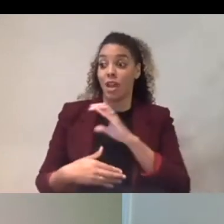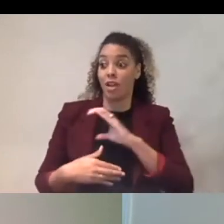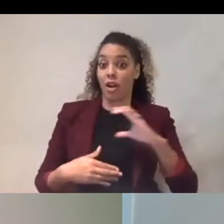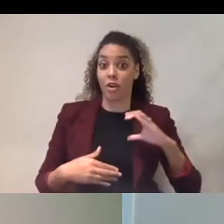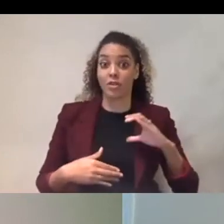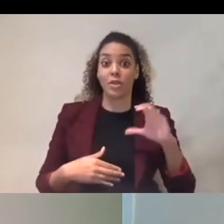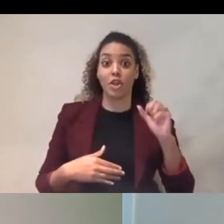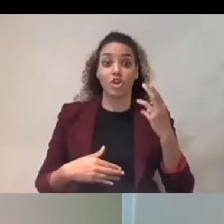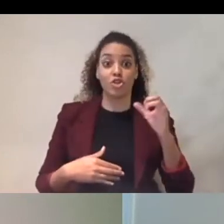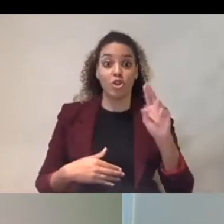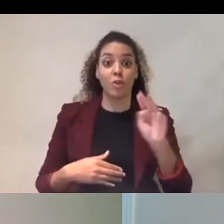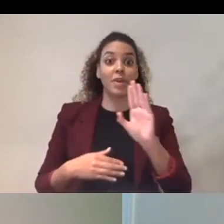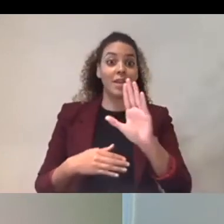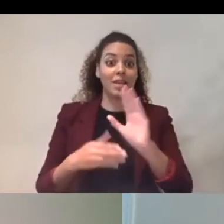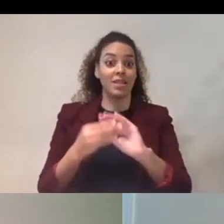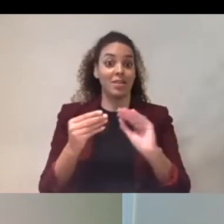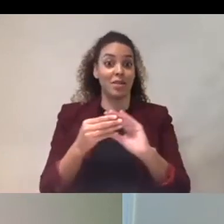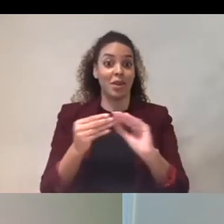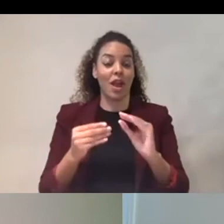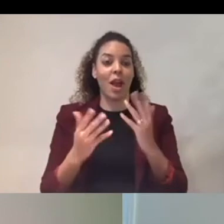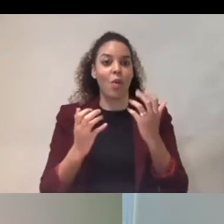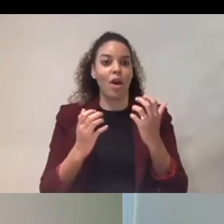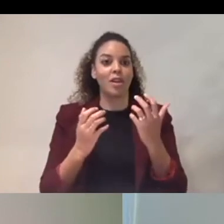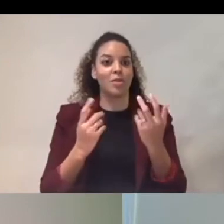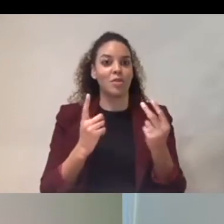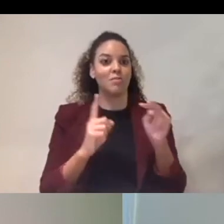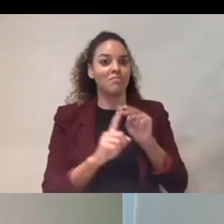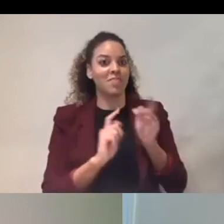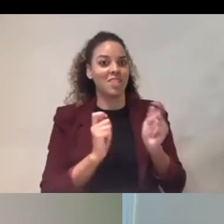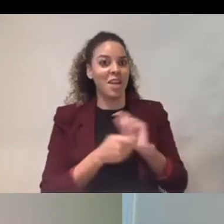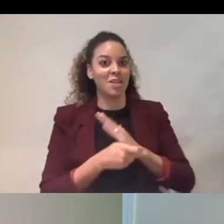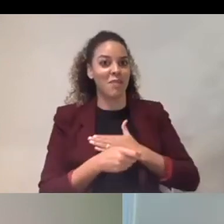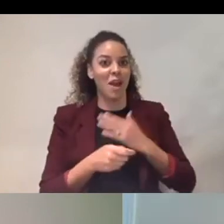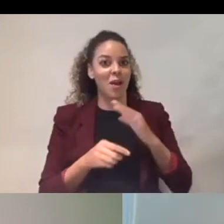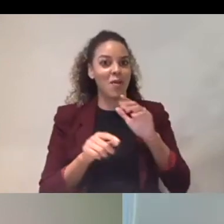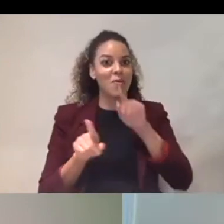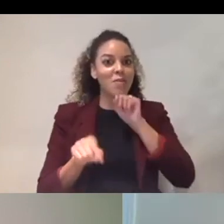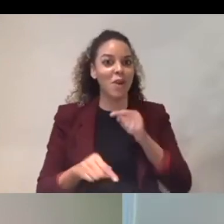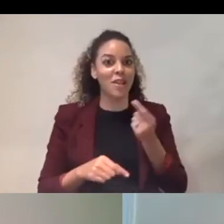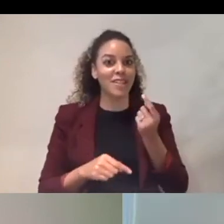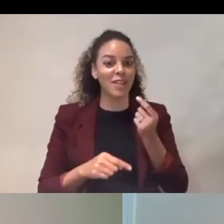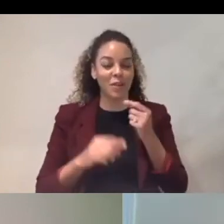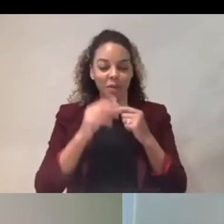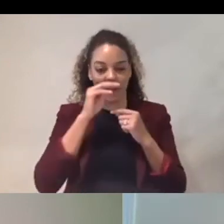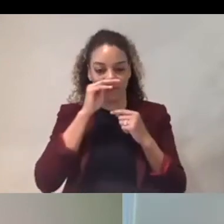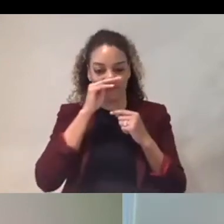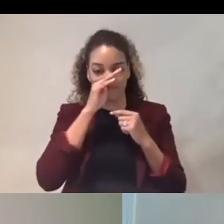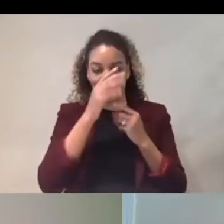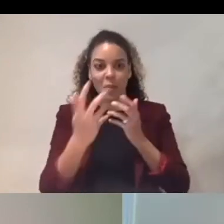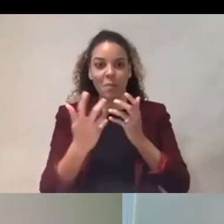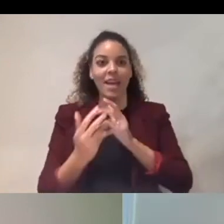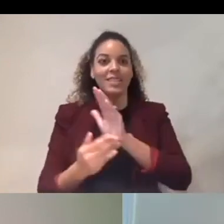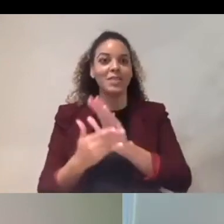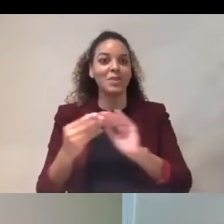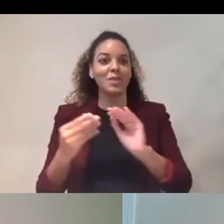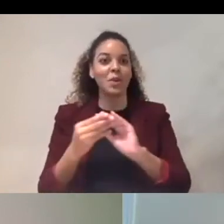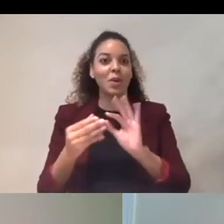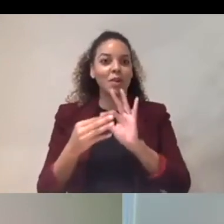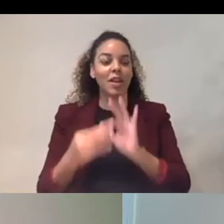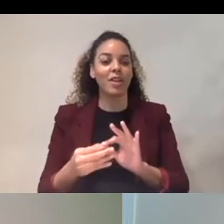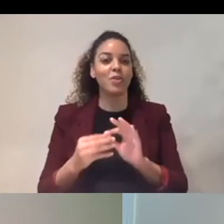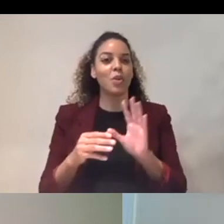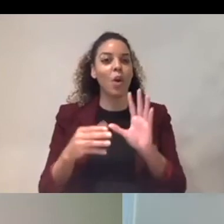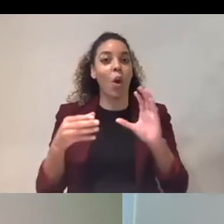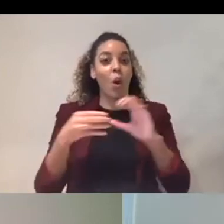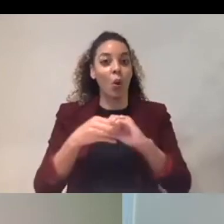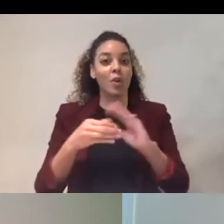and I actually wanted to reframe my response around some of what he was talking about in terms of entrepreneurship. So